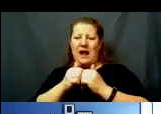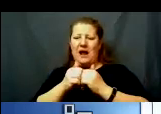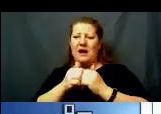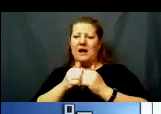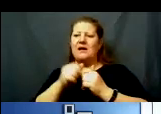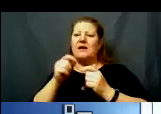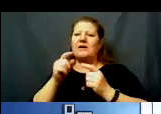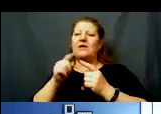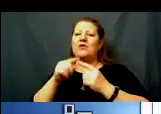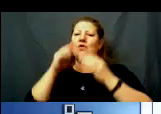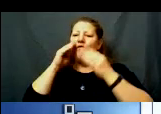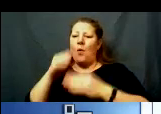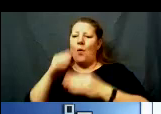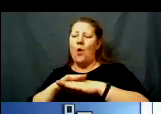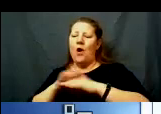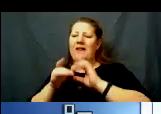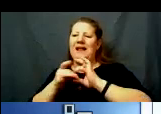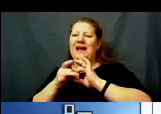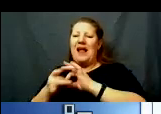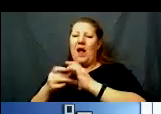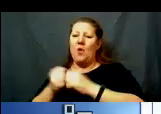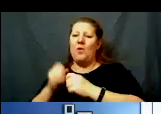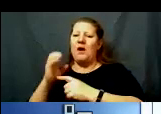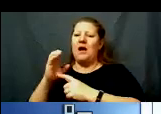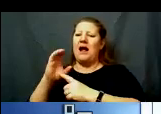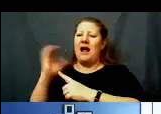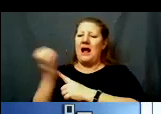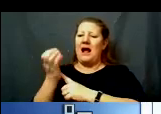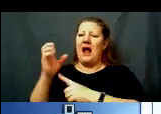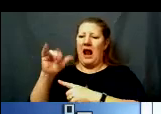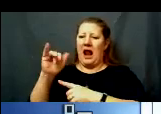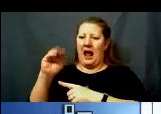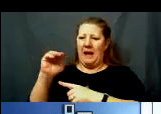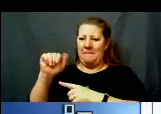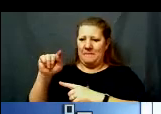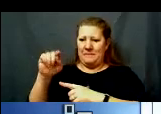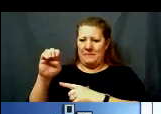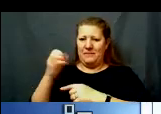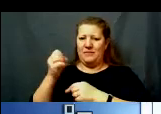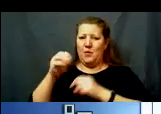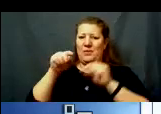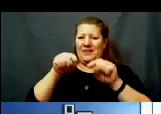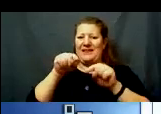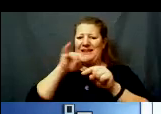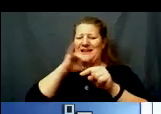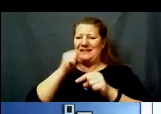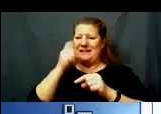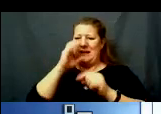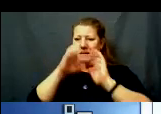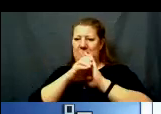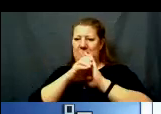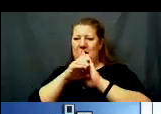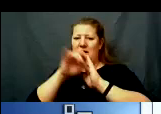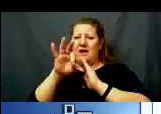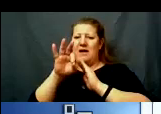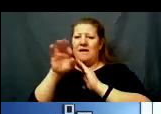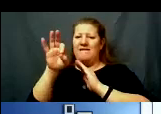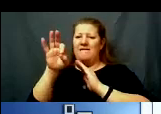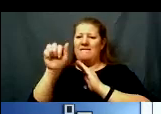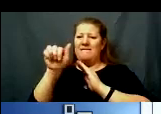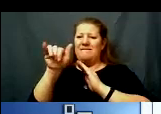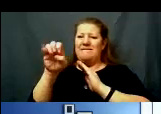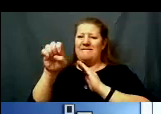on the connection to climate change. This is a photo of State Correctional Institution Fayette in the great state